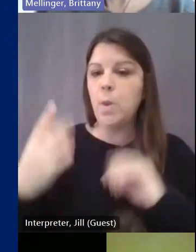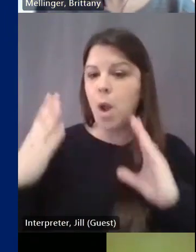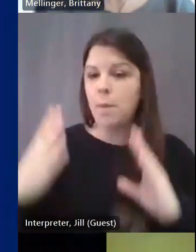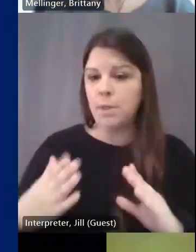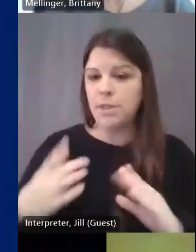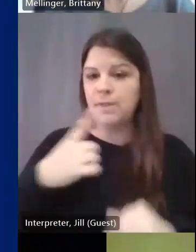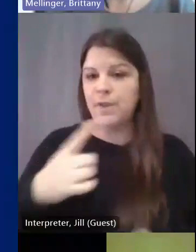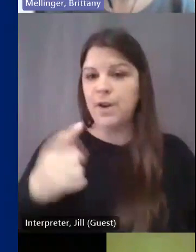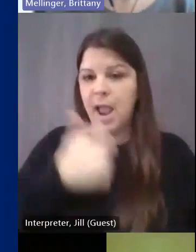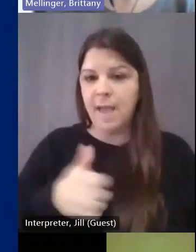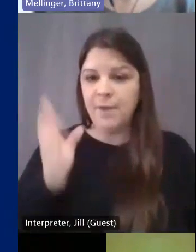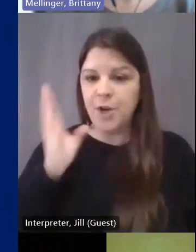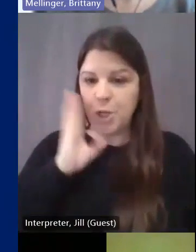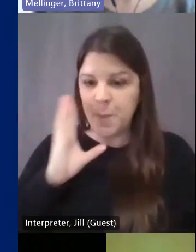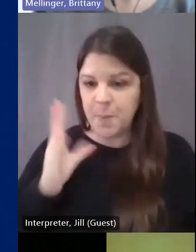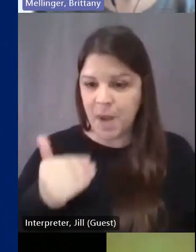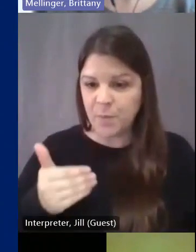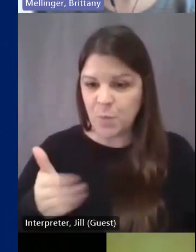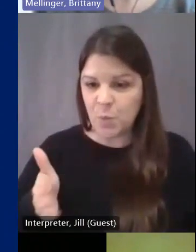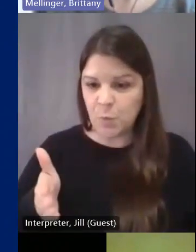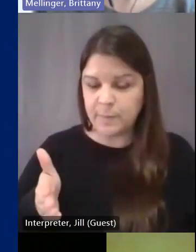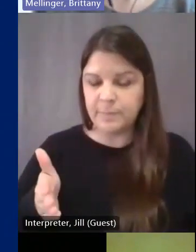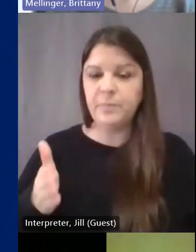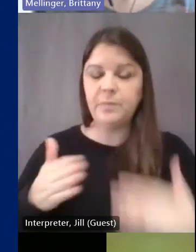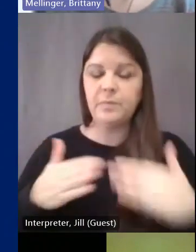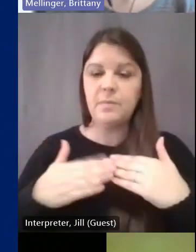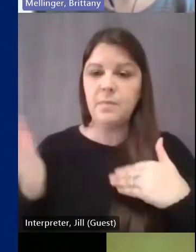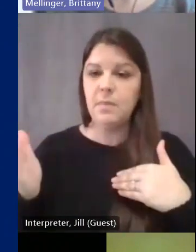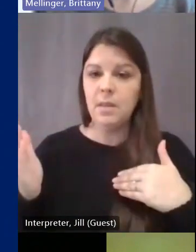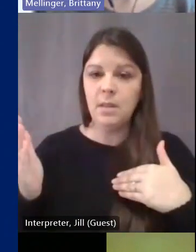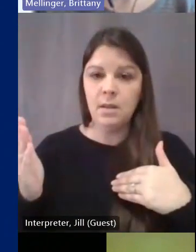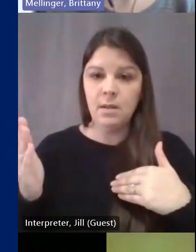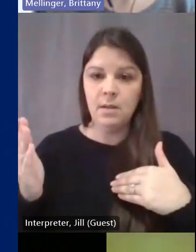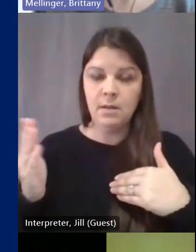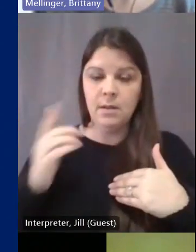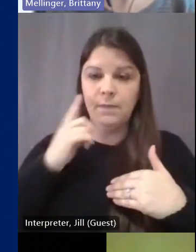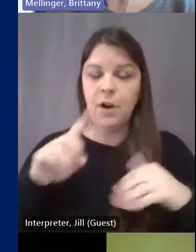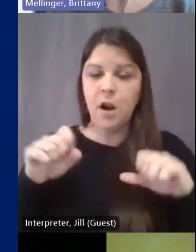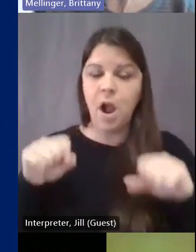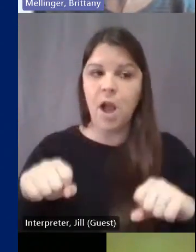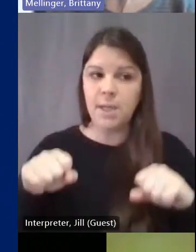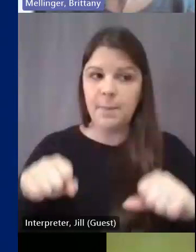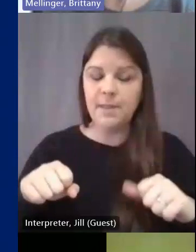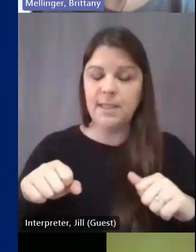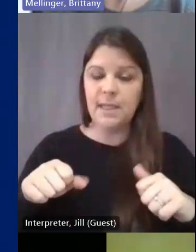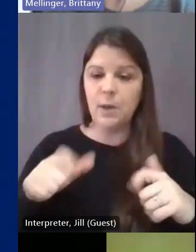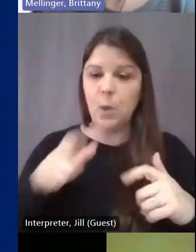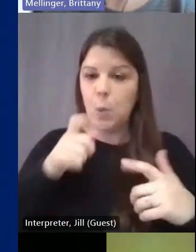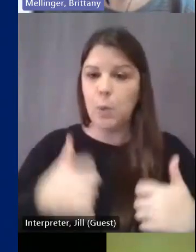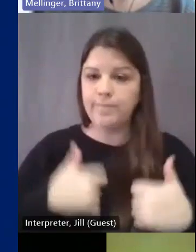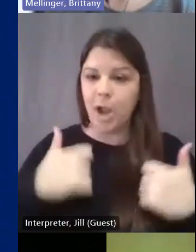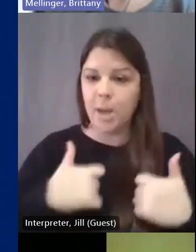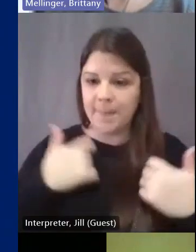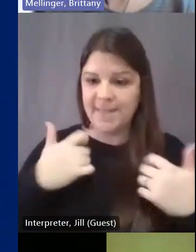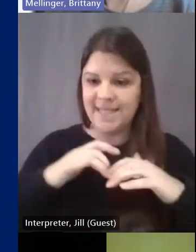bedroom. If this is above and beyond the normal occupancy standards for a locality,